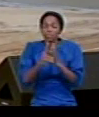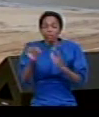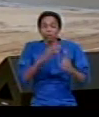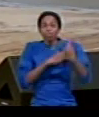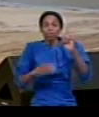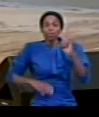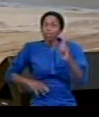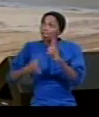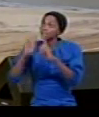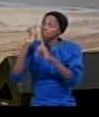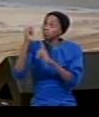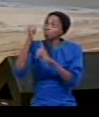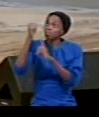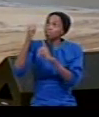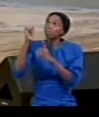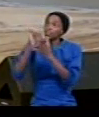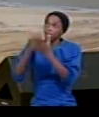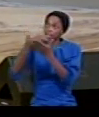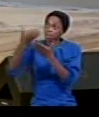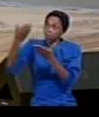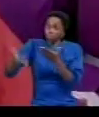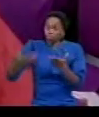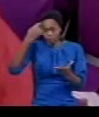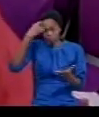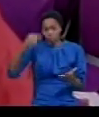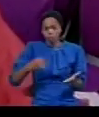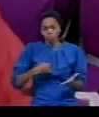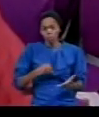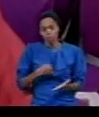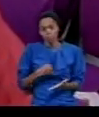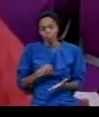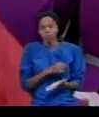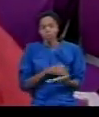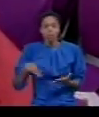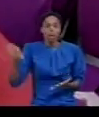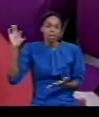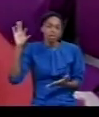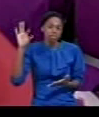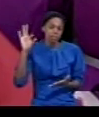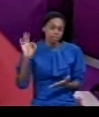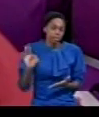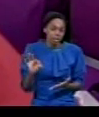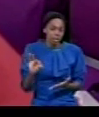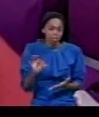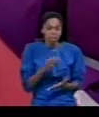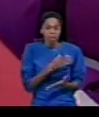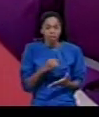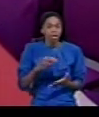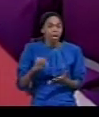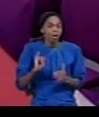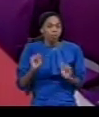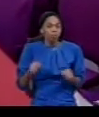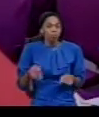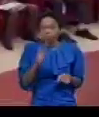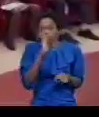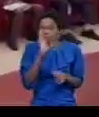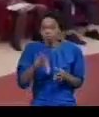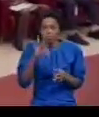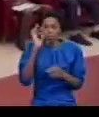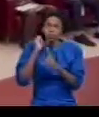has purchased. Look at verse 9. In verse 9 it says, and be found in him,